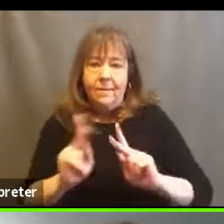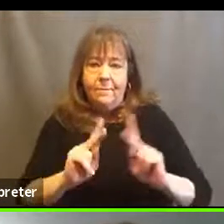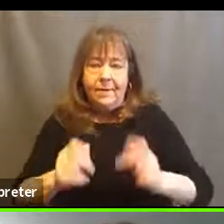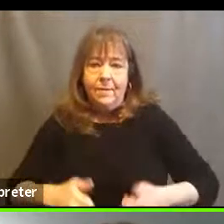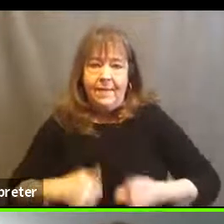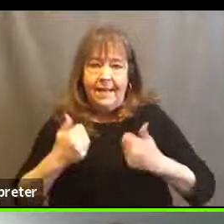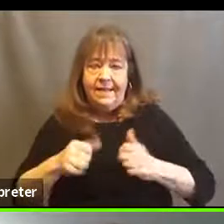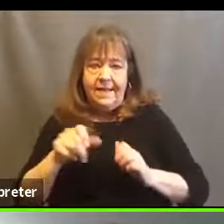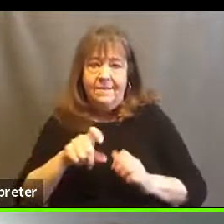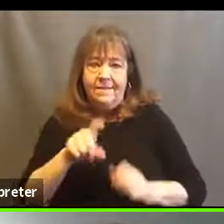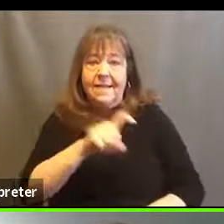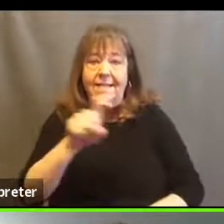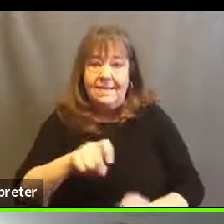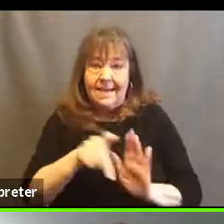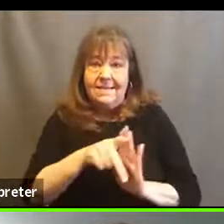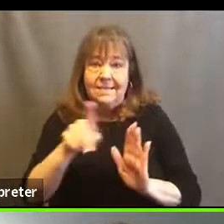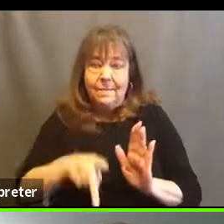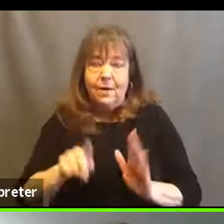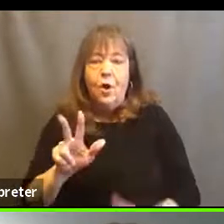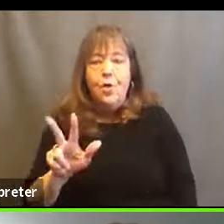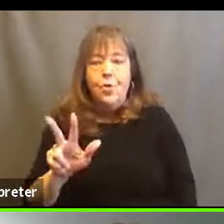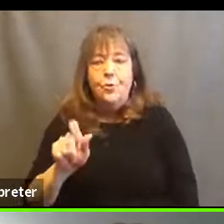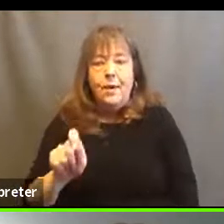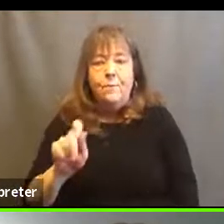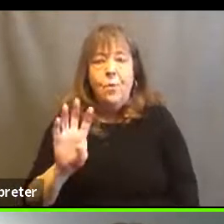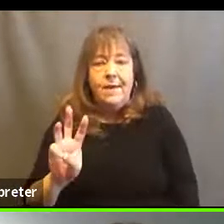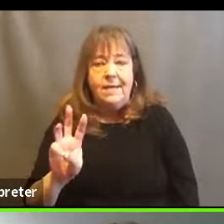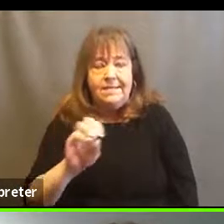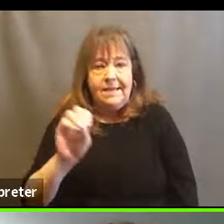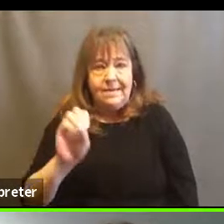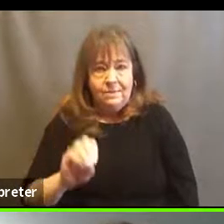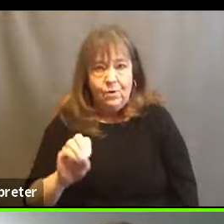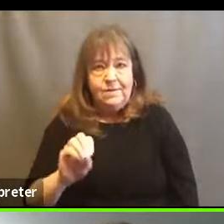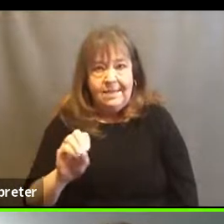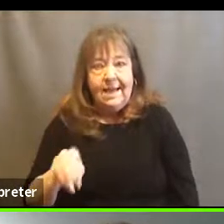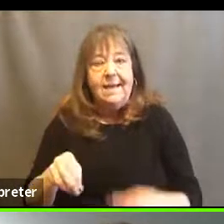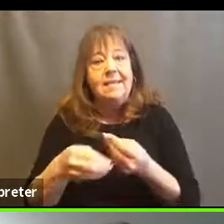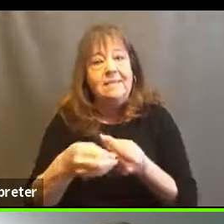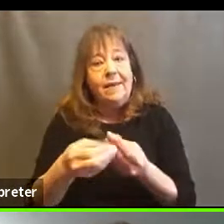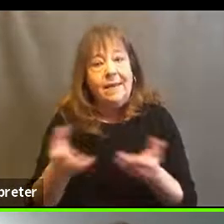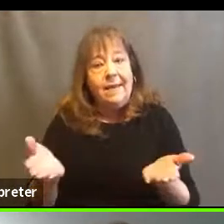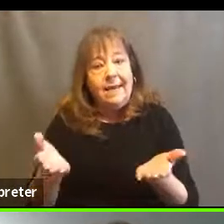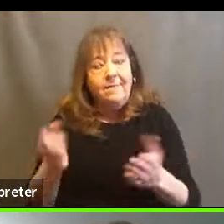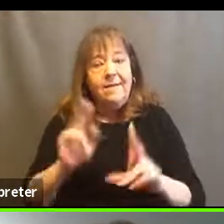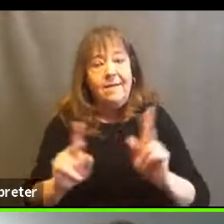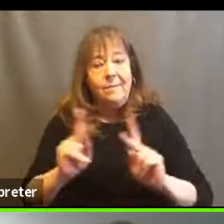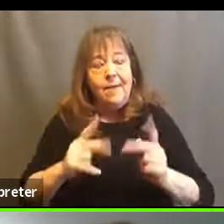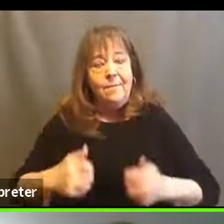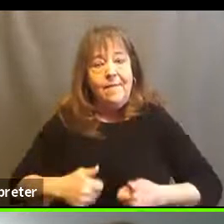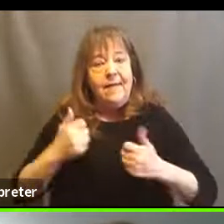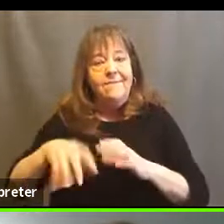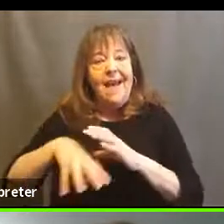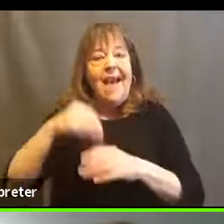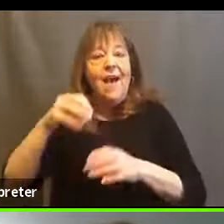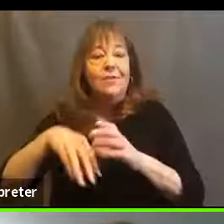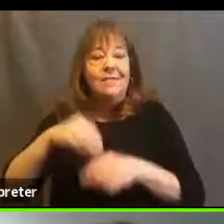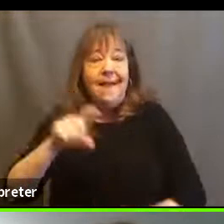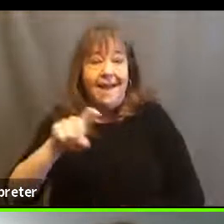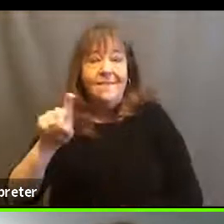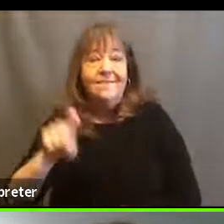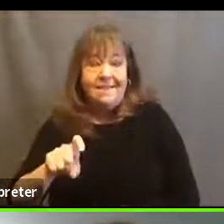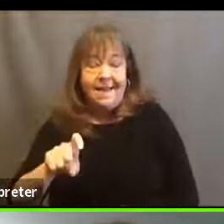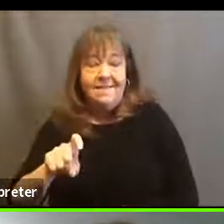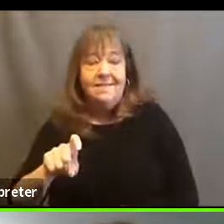Texas Panhandle. 3.6% of the vaccine has been given to people who live outside of the Texas Panhandle.